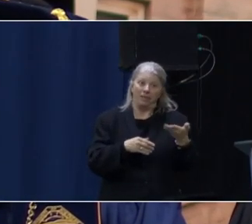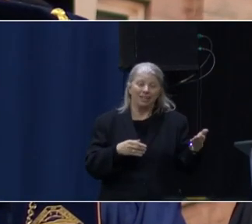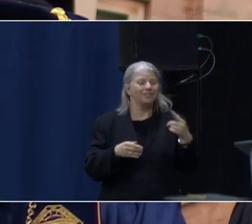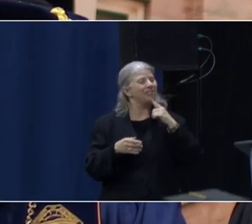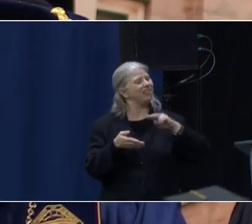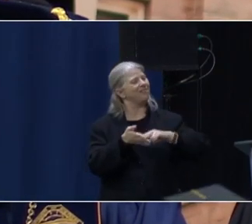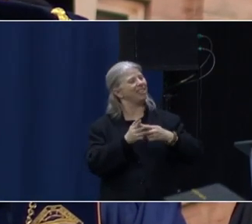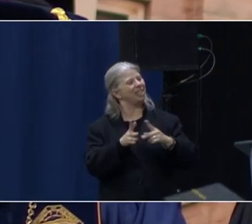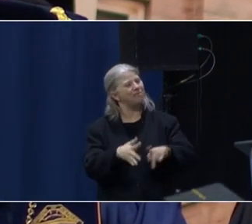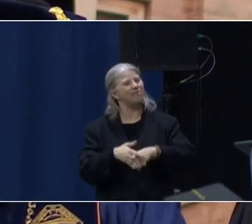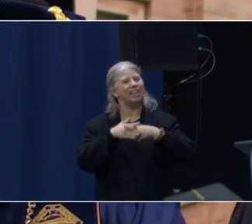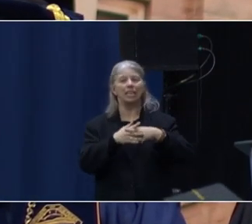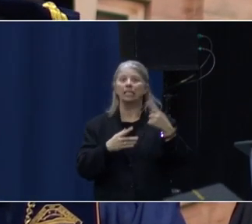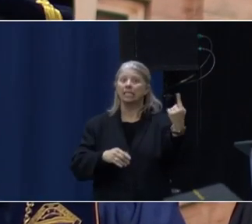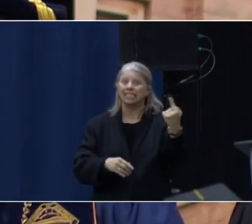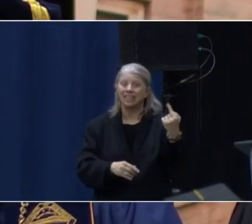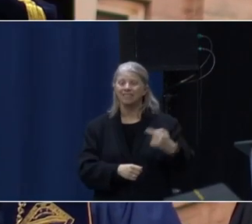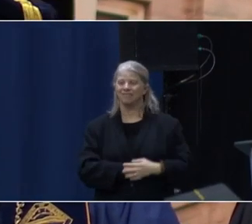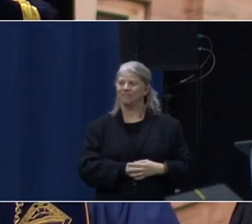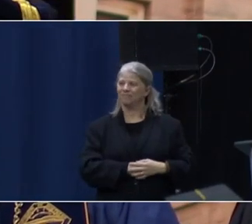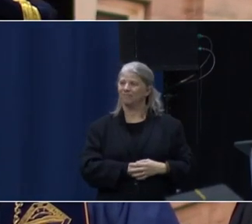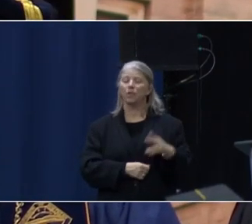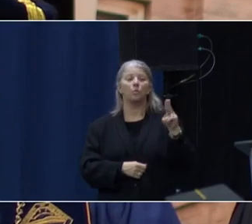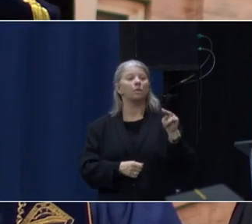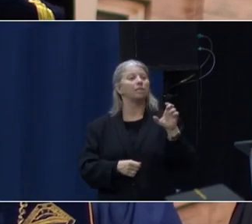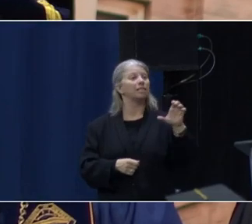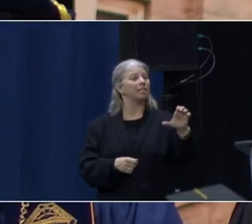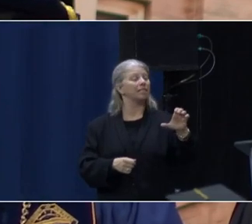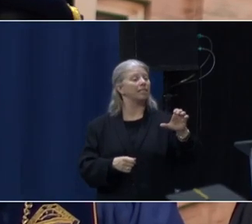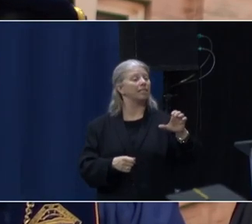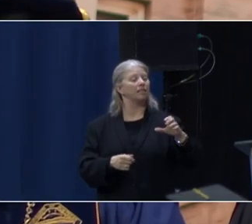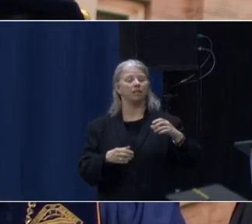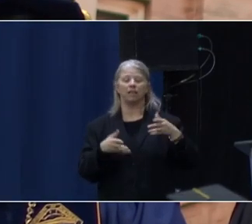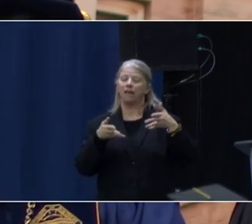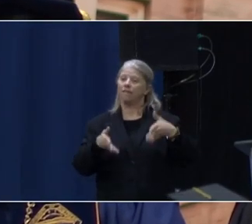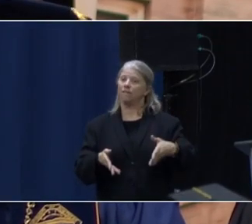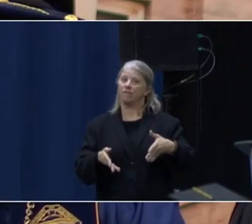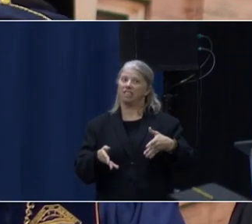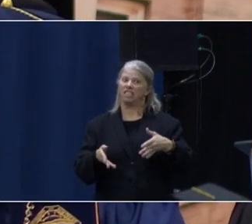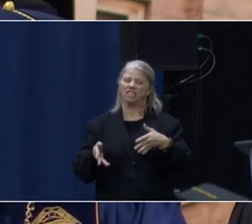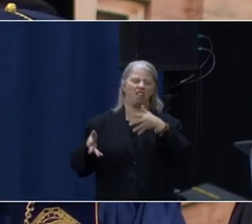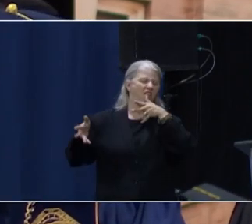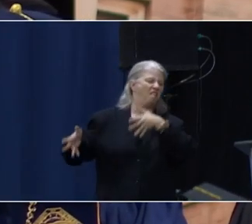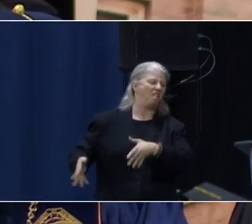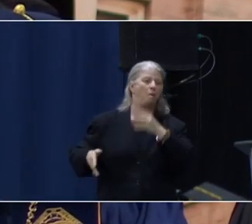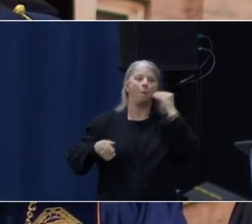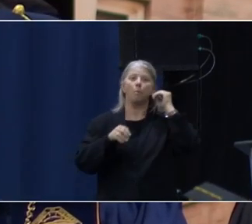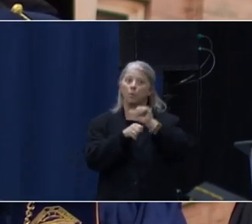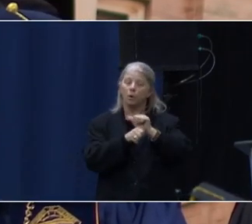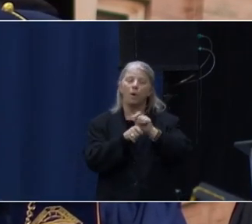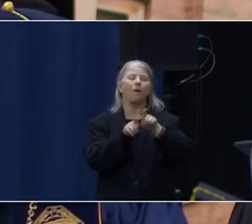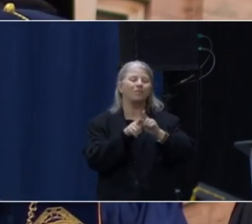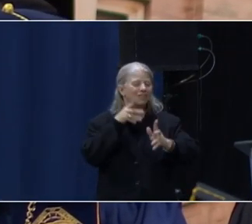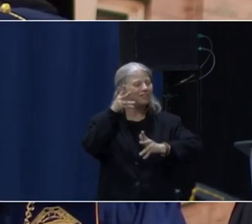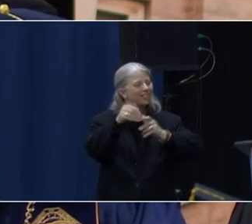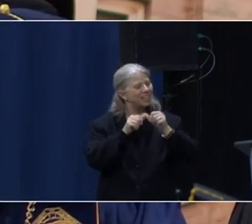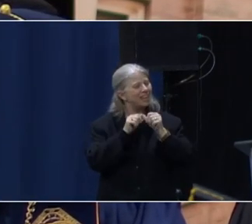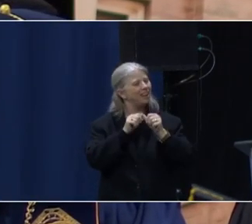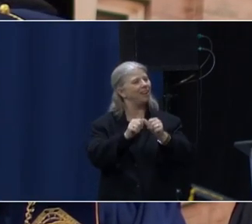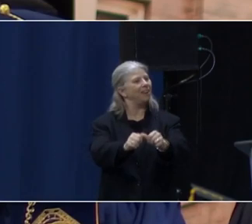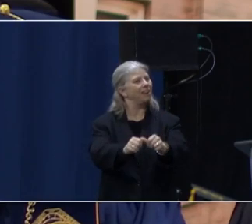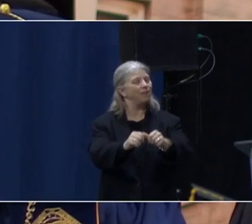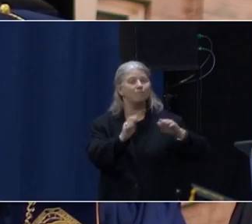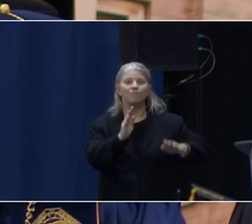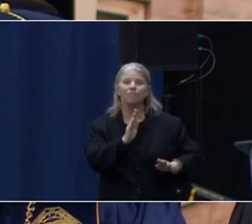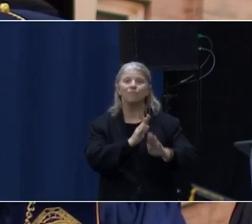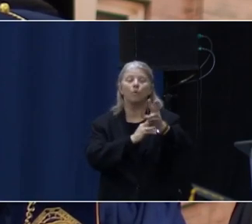primarily marks the beginning of something. UNC left us with both a strong aversion to homework and an incredible legacy to carry on as we catapult into